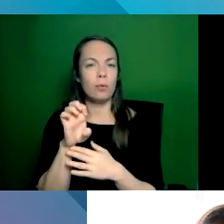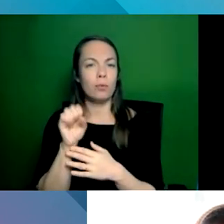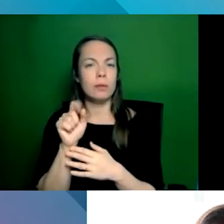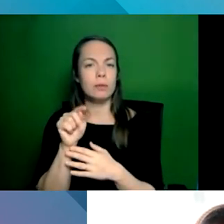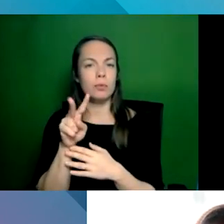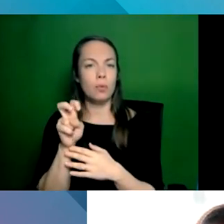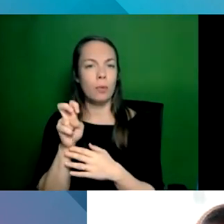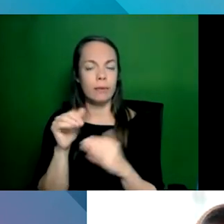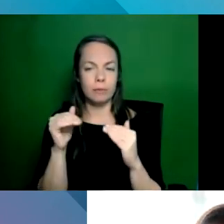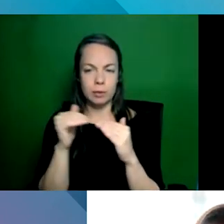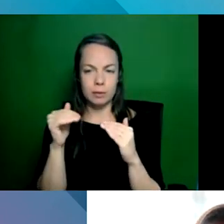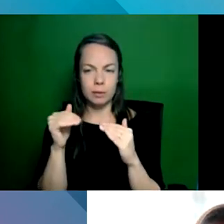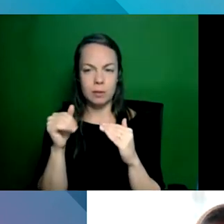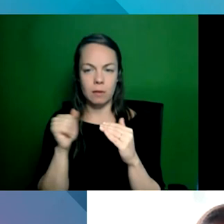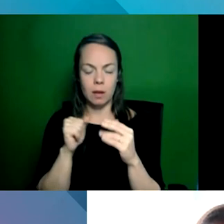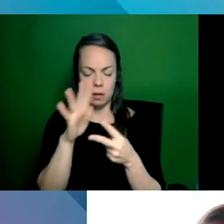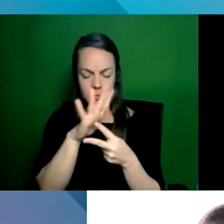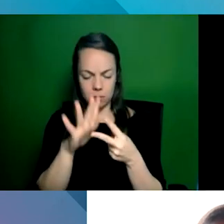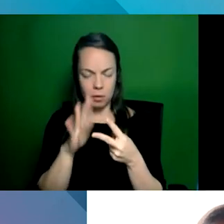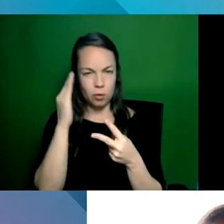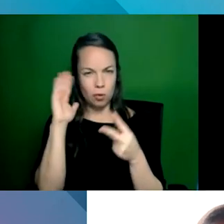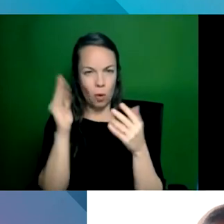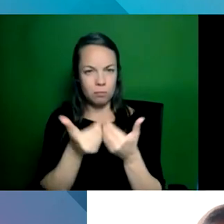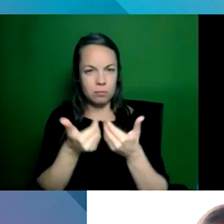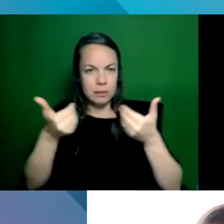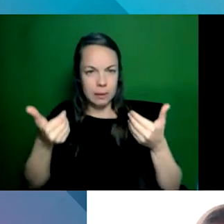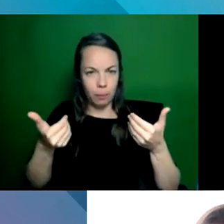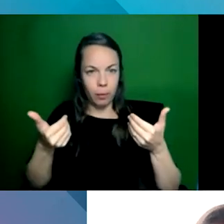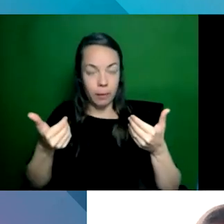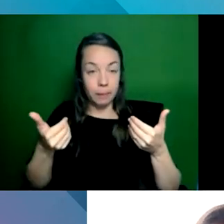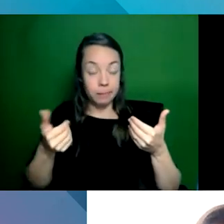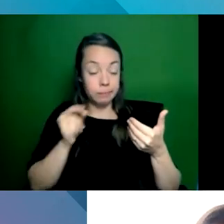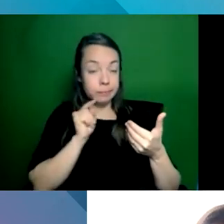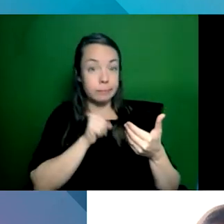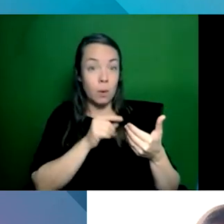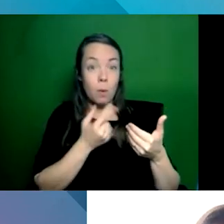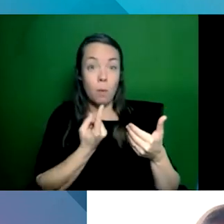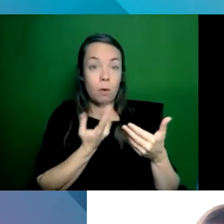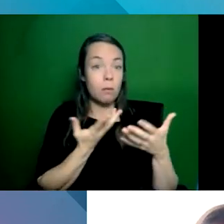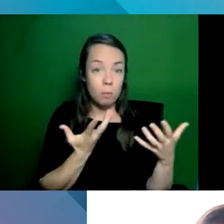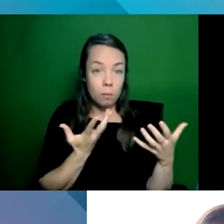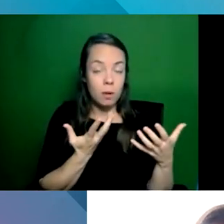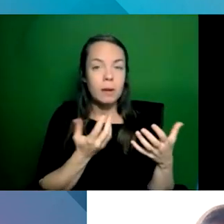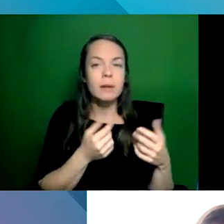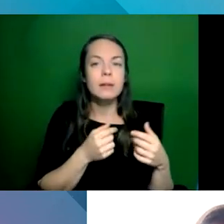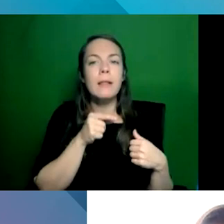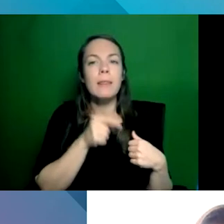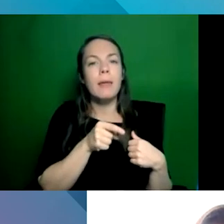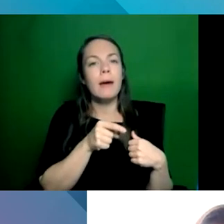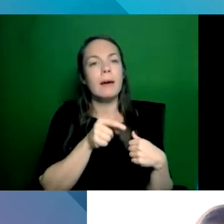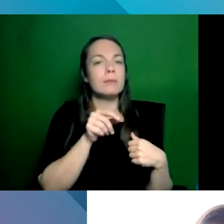be distinguished from each other, because I think on one side is restorative justice that is focused